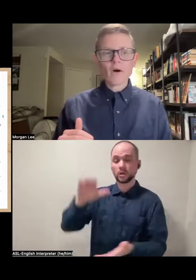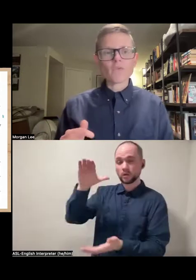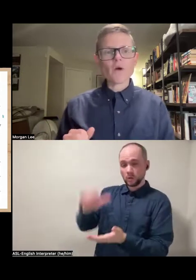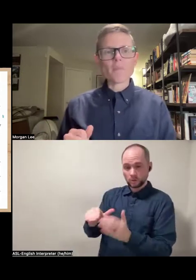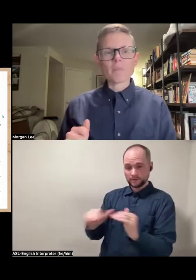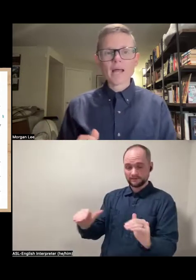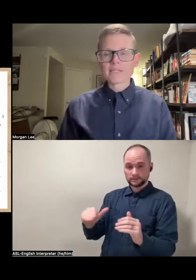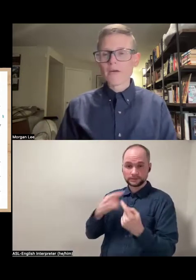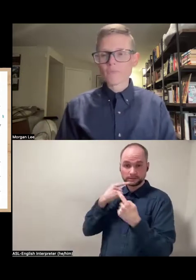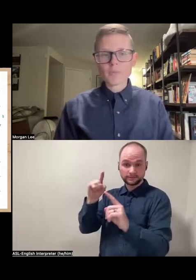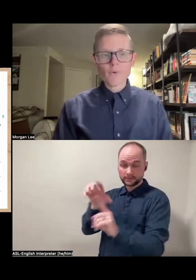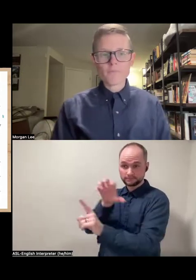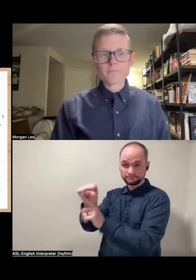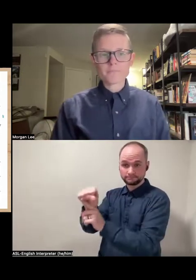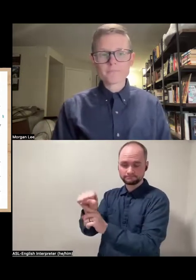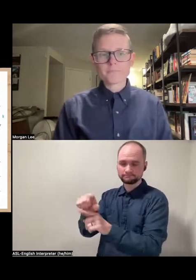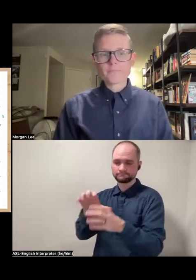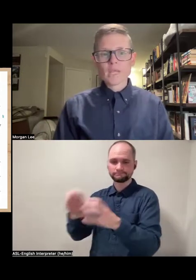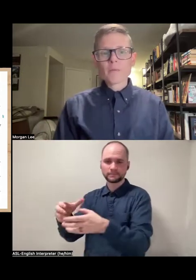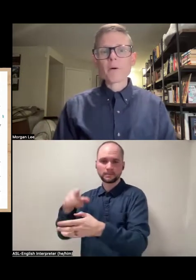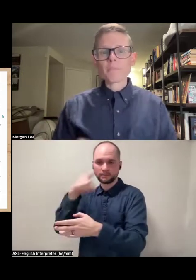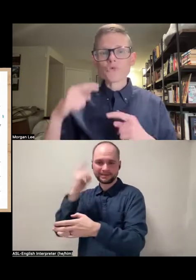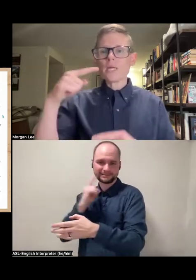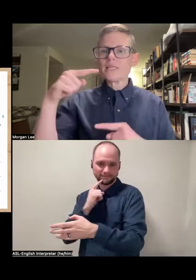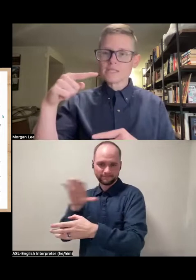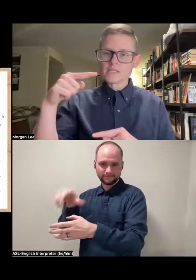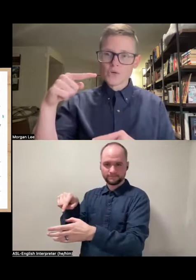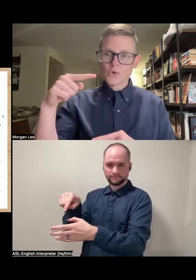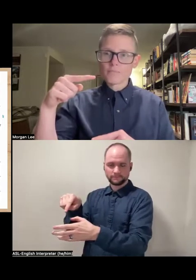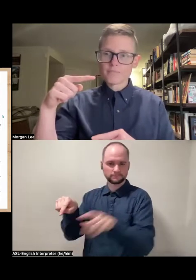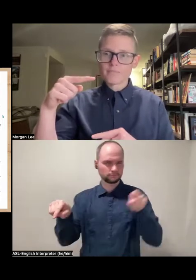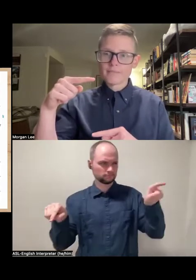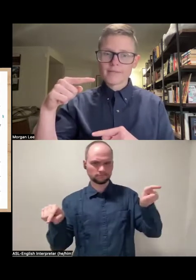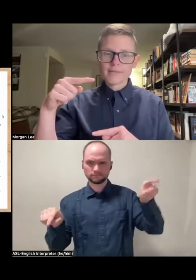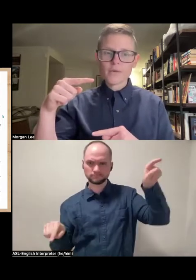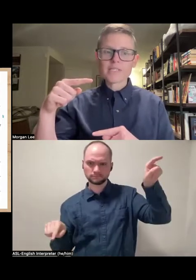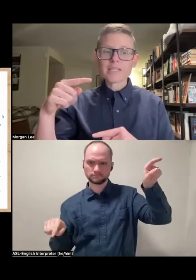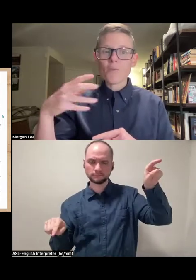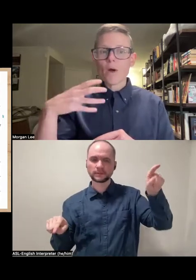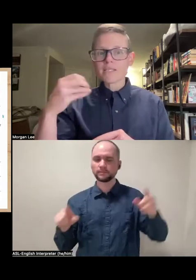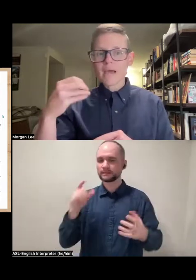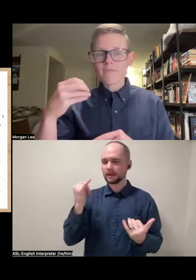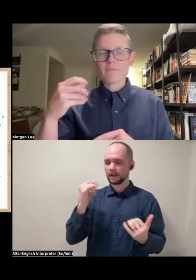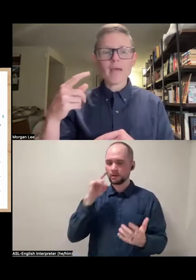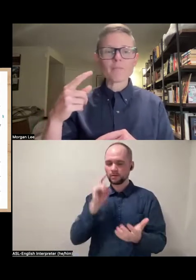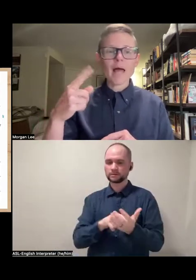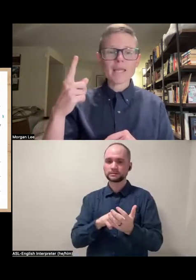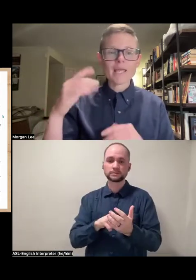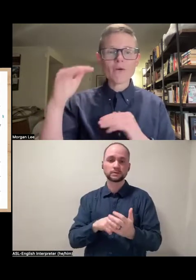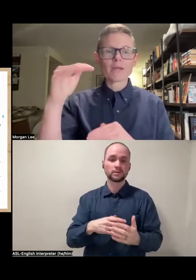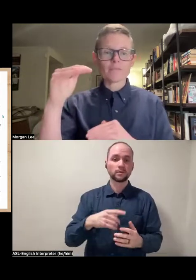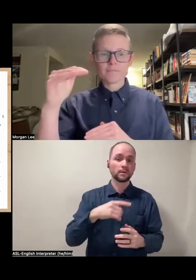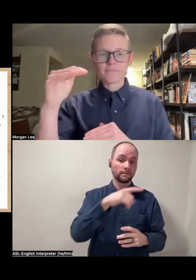achievement are from Black deaf people. But between these two, you can see that white deaf and